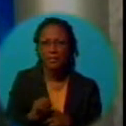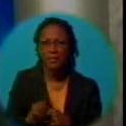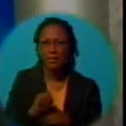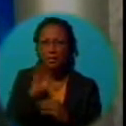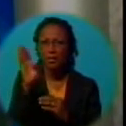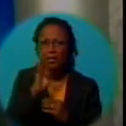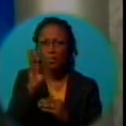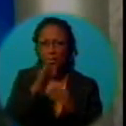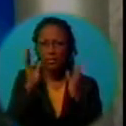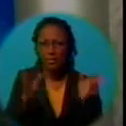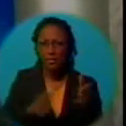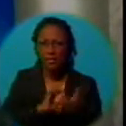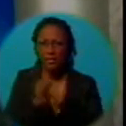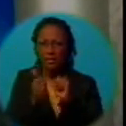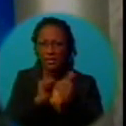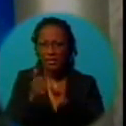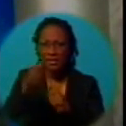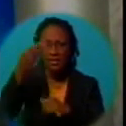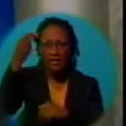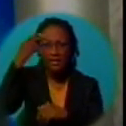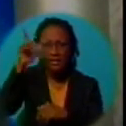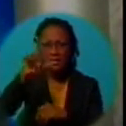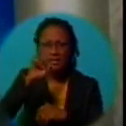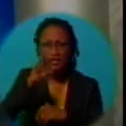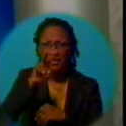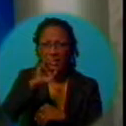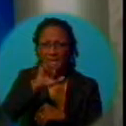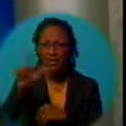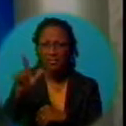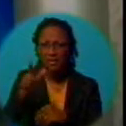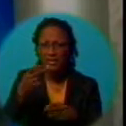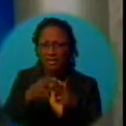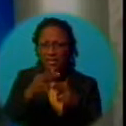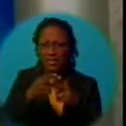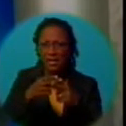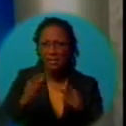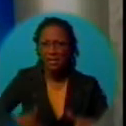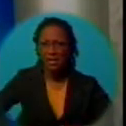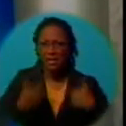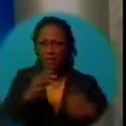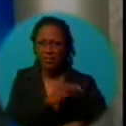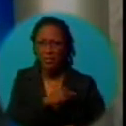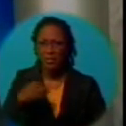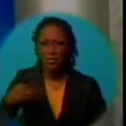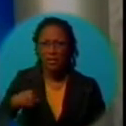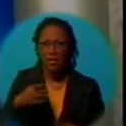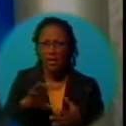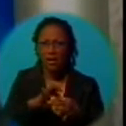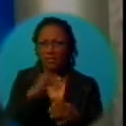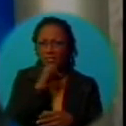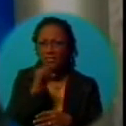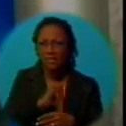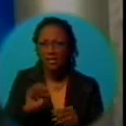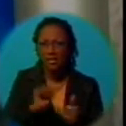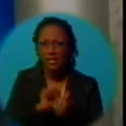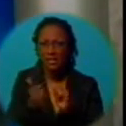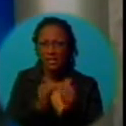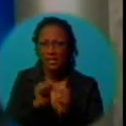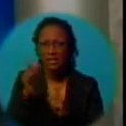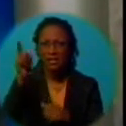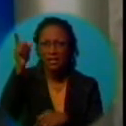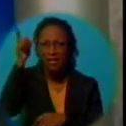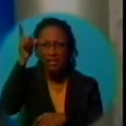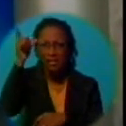Senior Barbadian athlete, Hainsey Lovell, has been named a life member of the Huntsman Senior Games. Lovell and the rest of the Barbados team